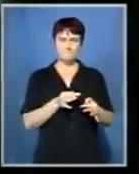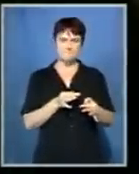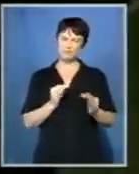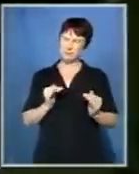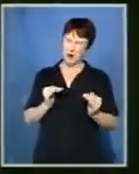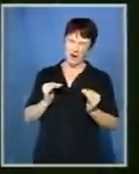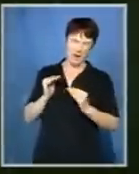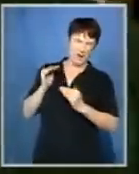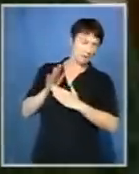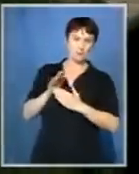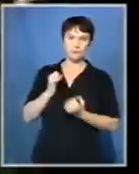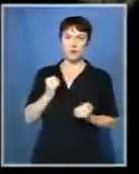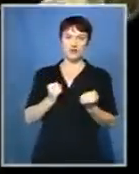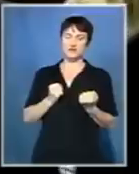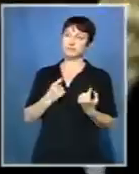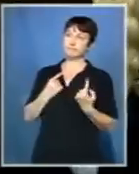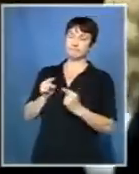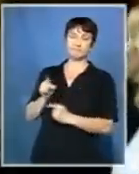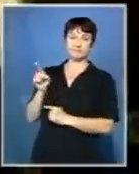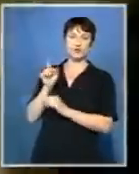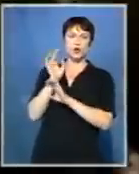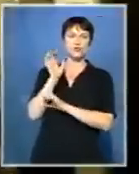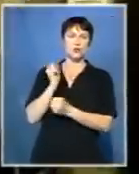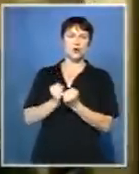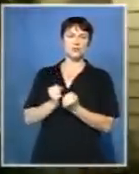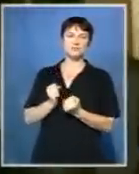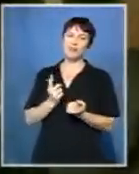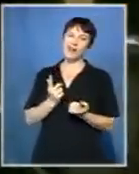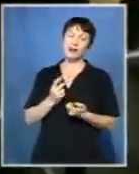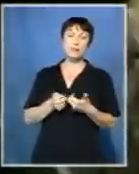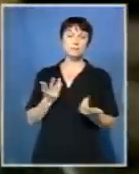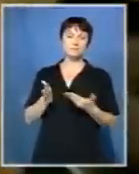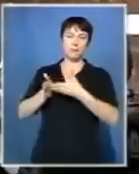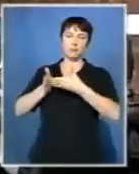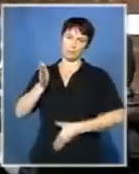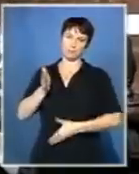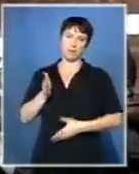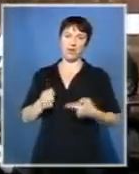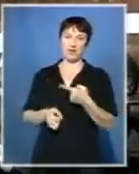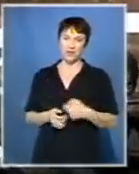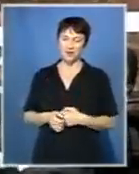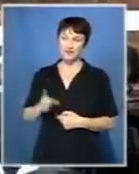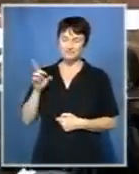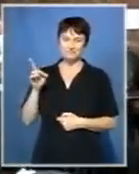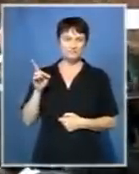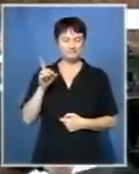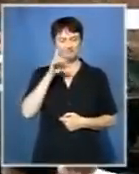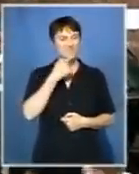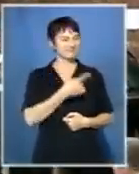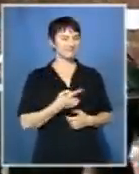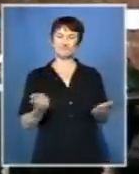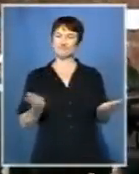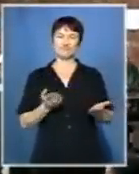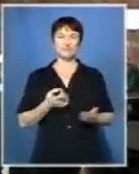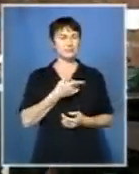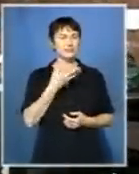the highest court in the land, but he has hit a brick wall. The Constitutional Court believes he would